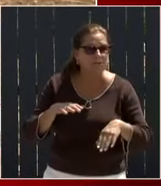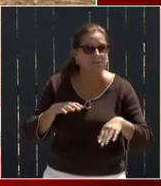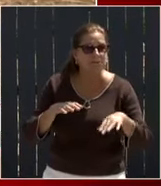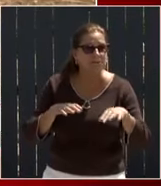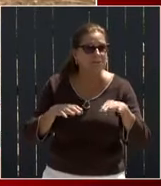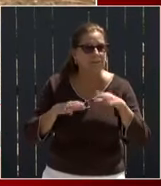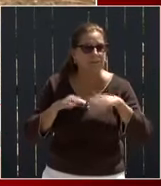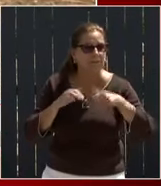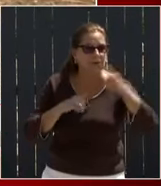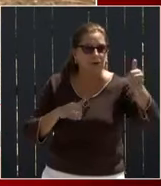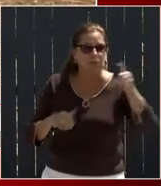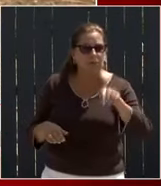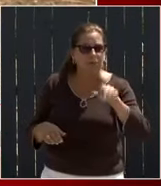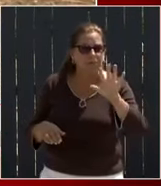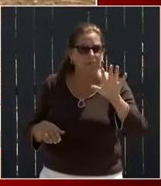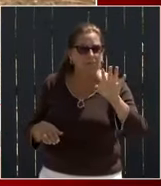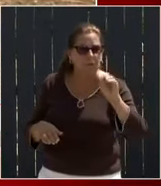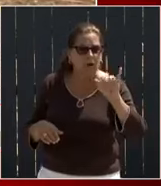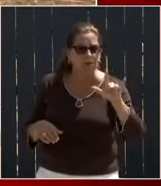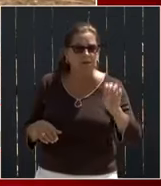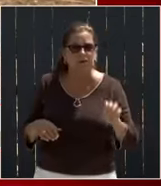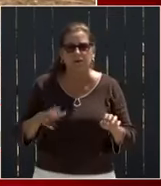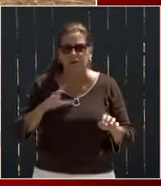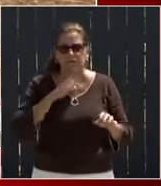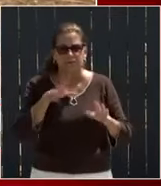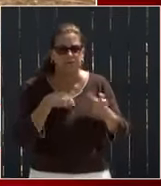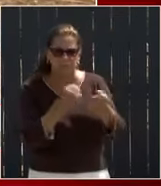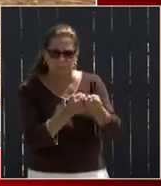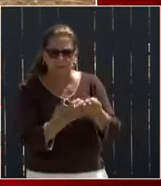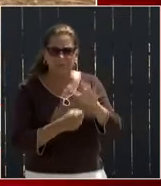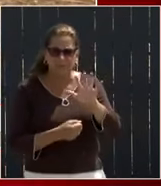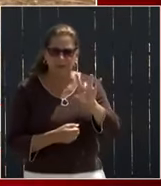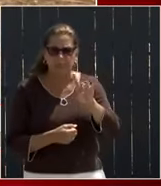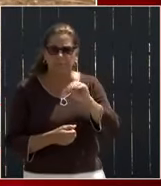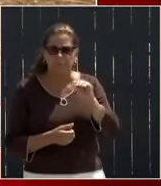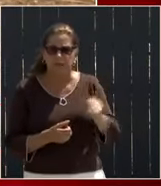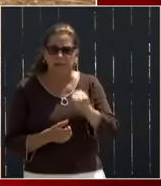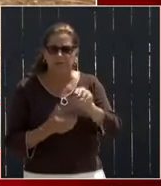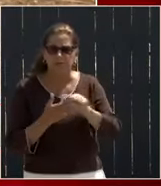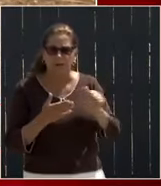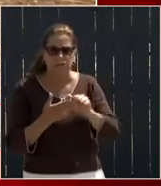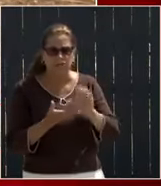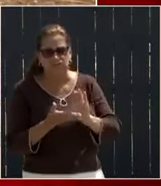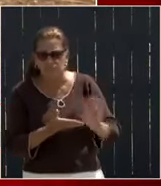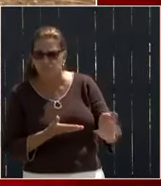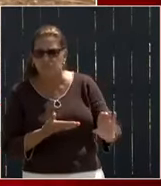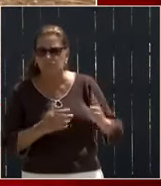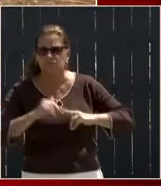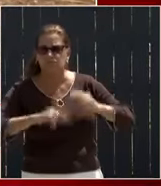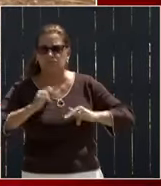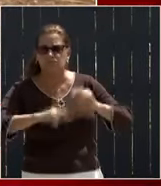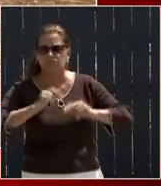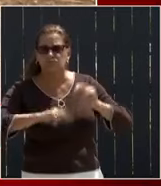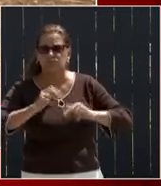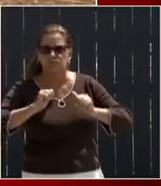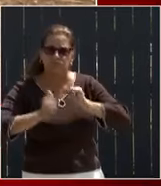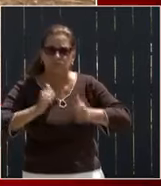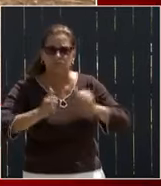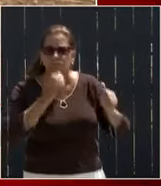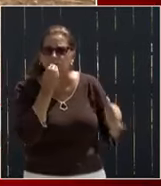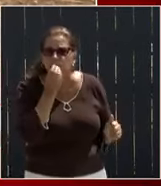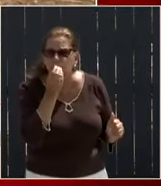we need to call on the council to support that $58 million. And so Councilmember Gray alluded to it. Really what we need to